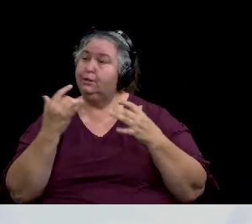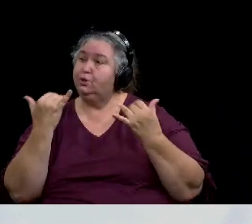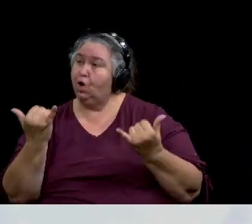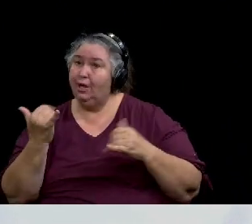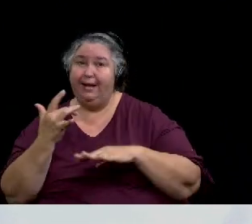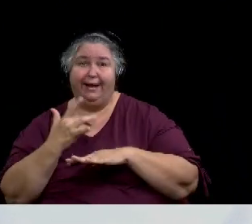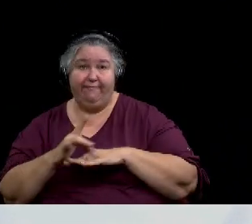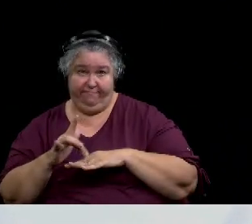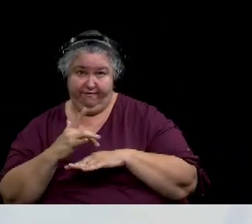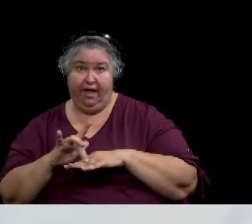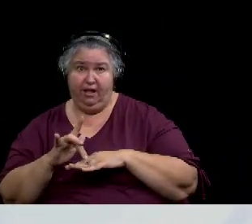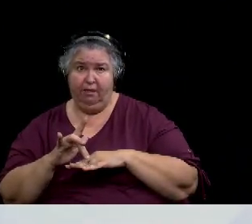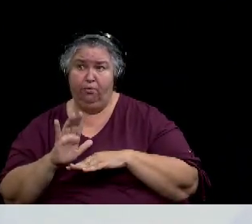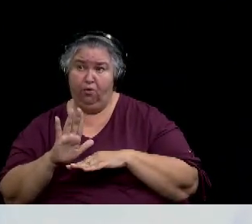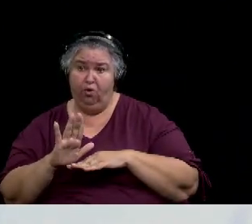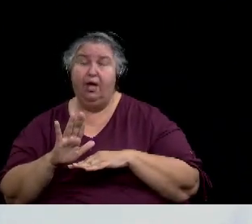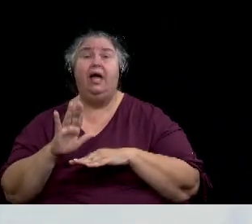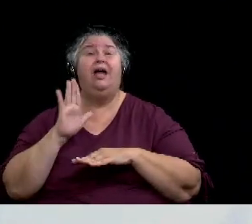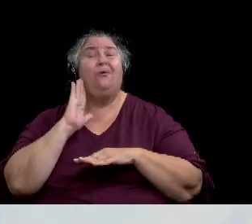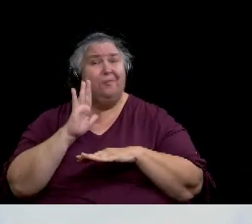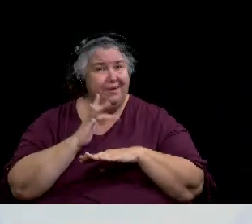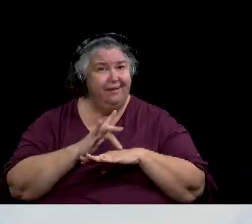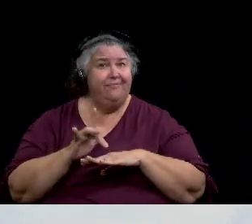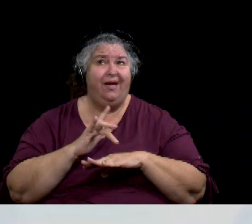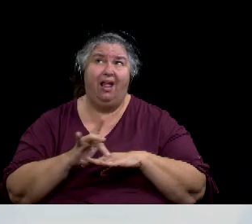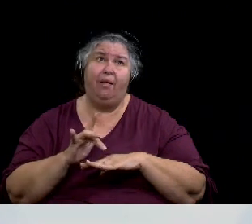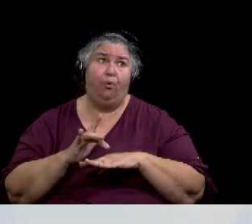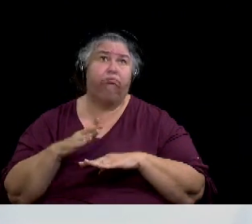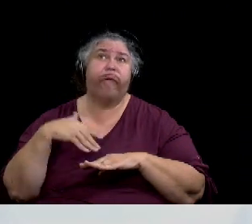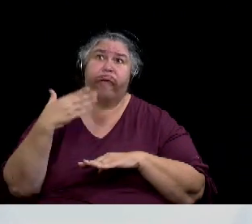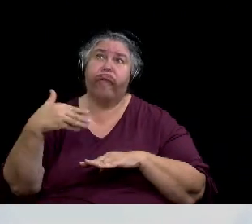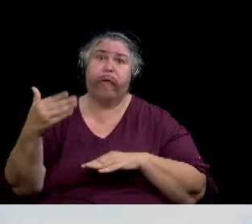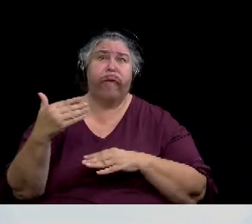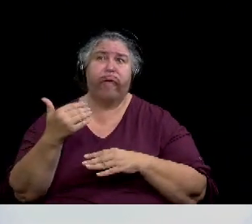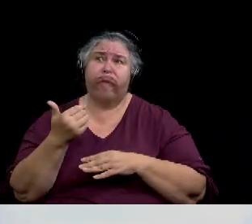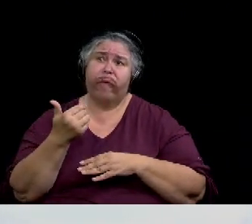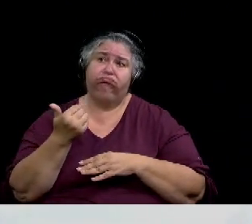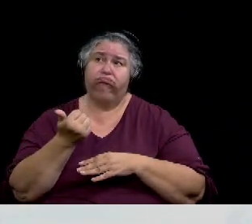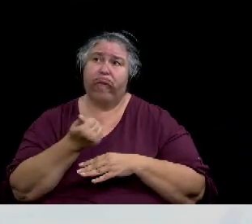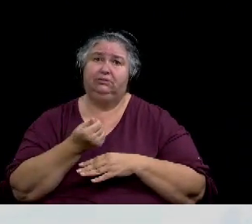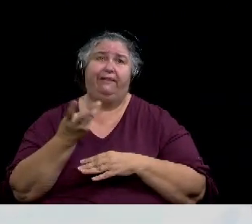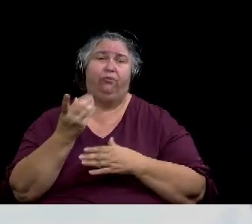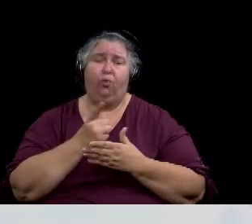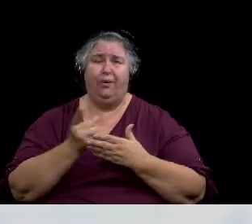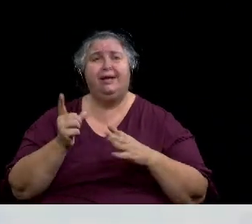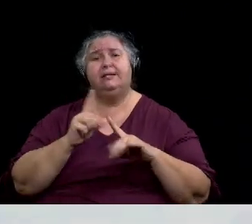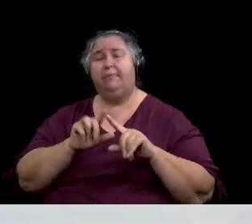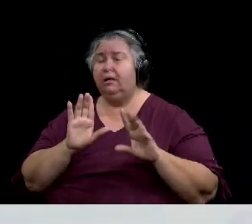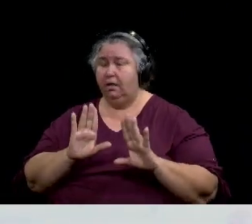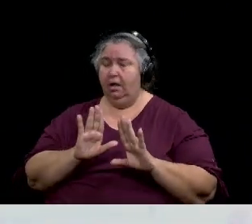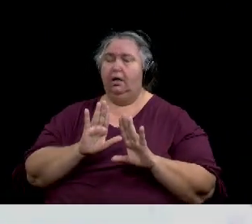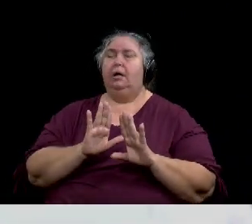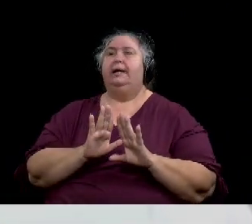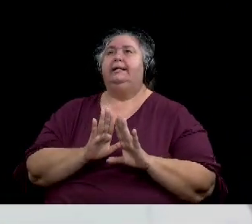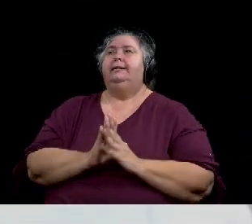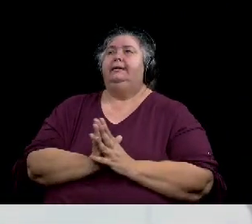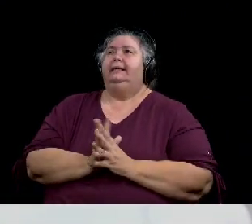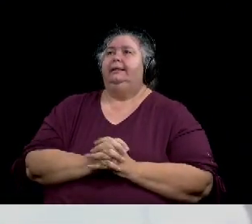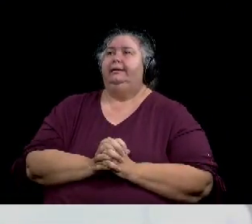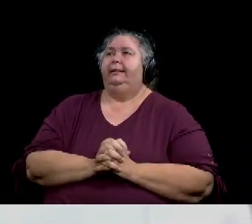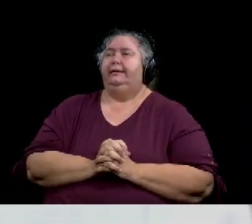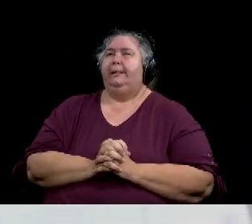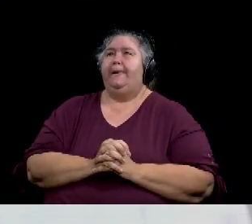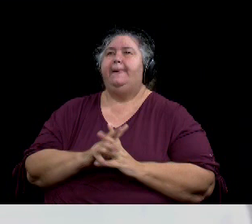and will be available in the next several weeks. So imagine for a moment